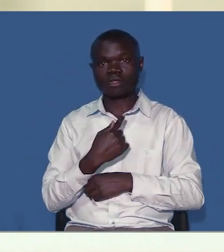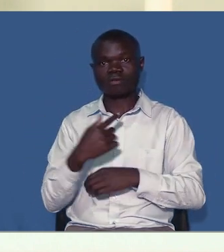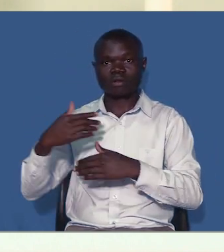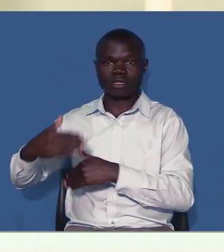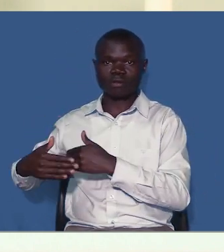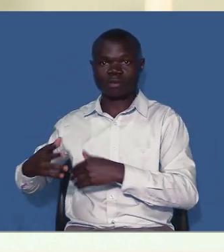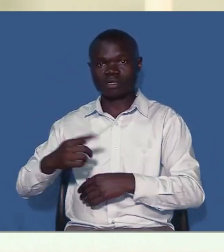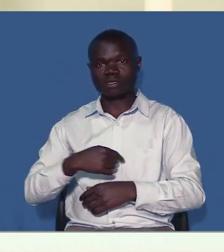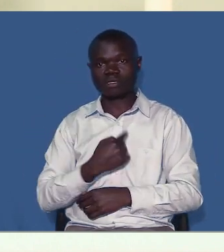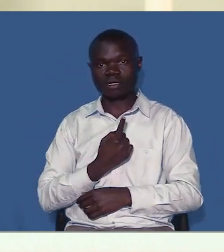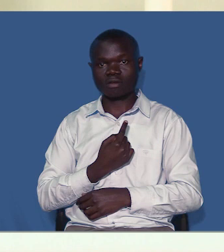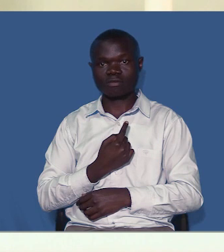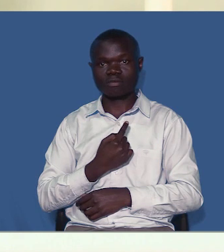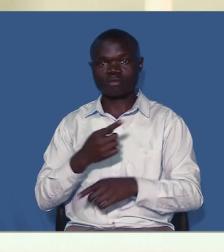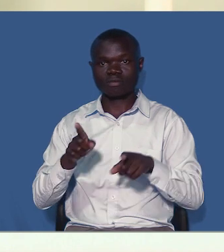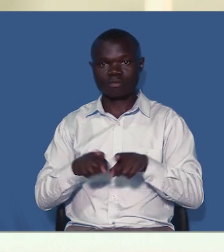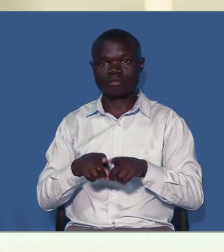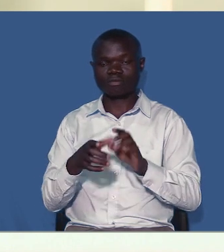Matthew chapter 22.